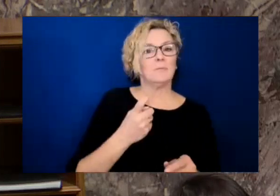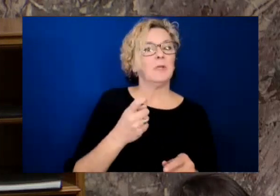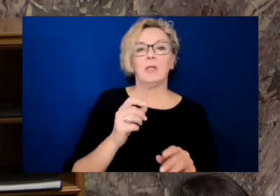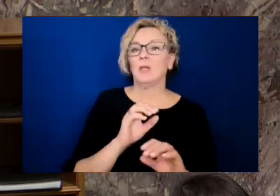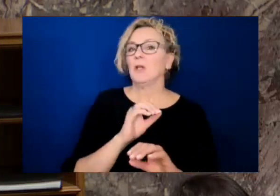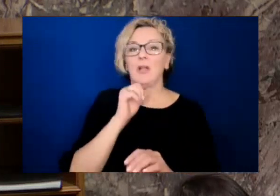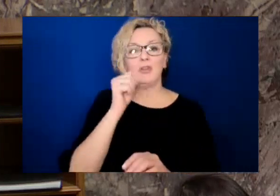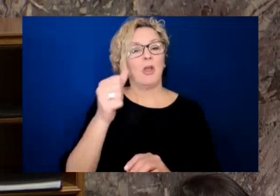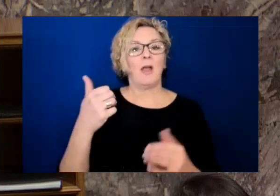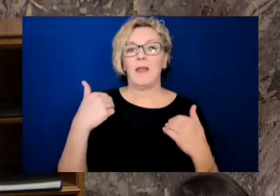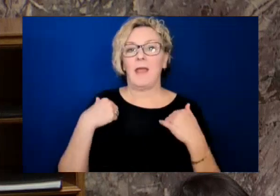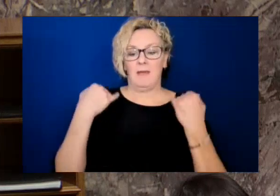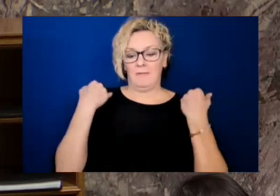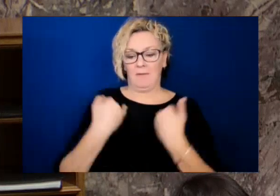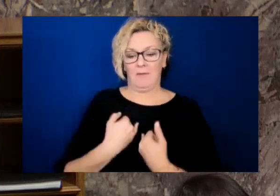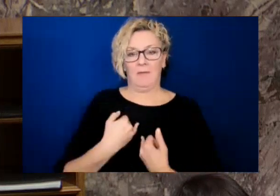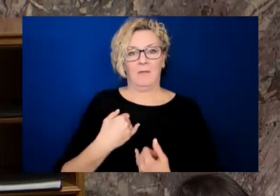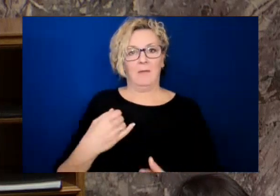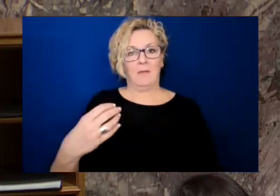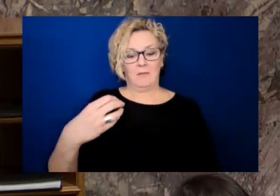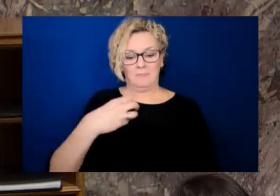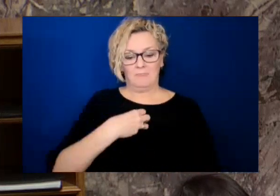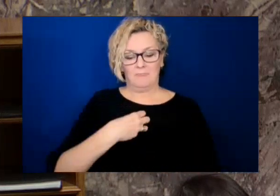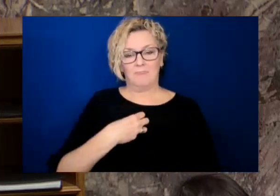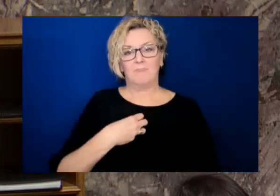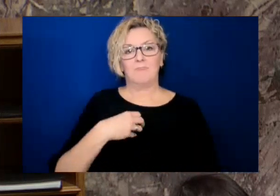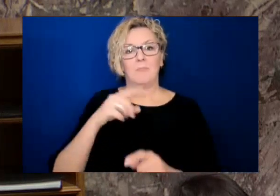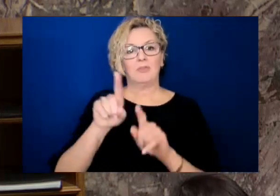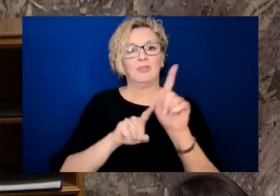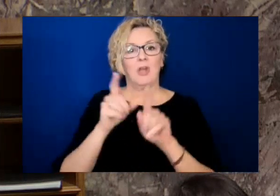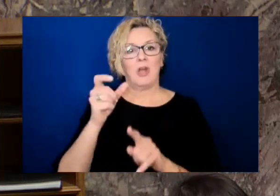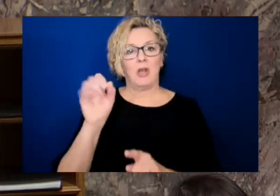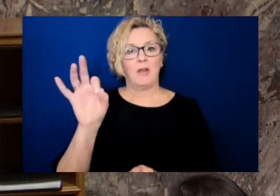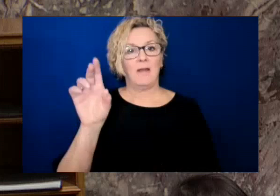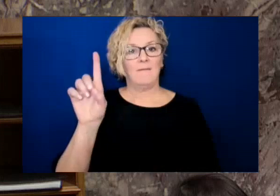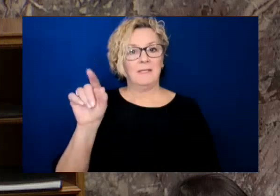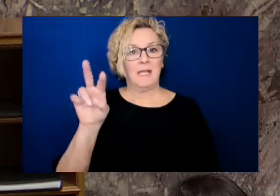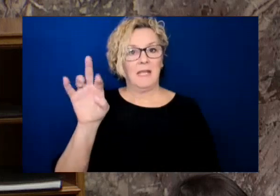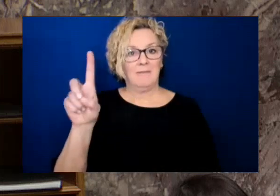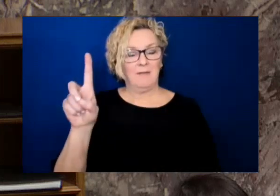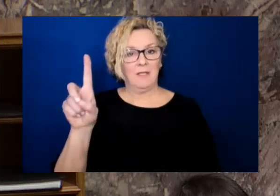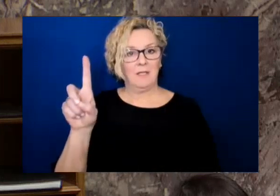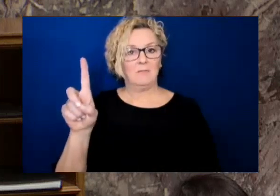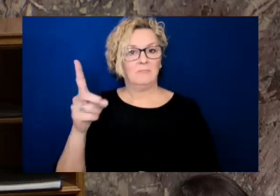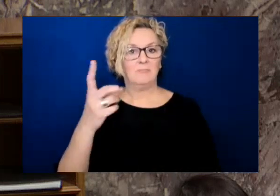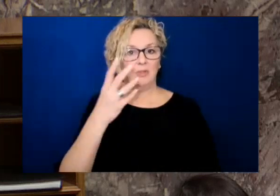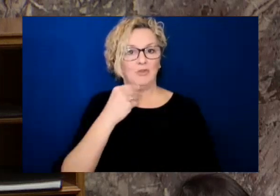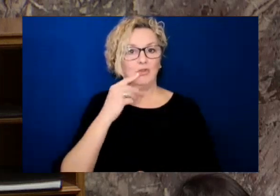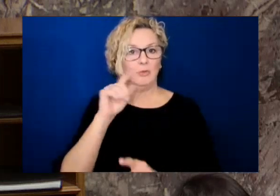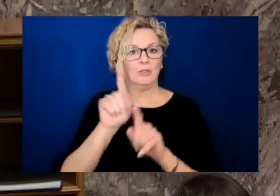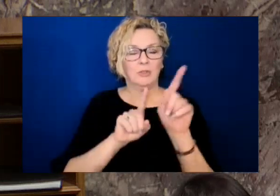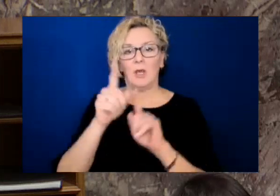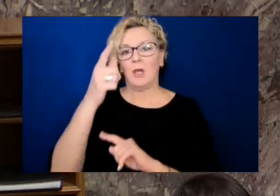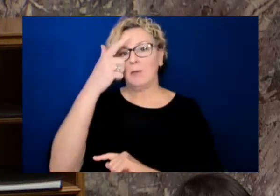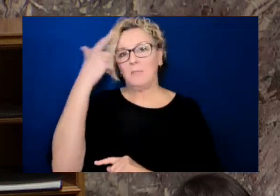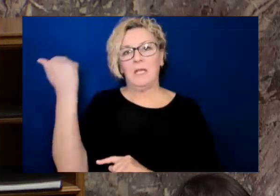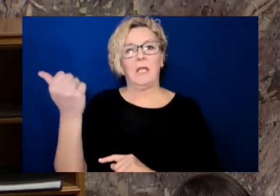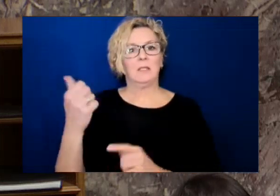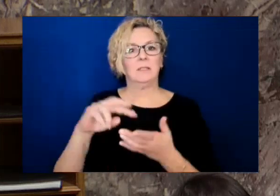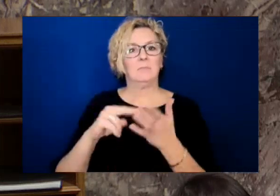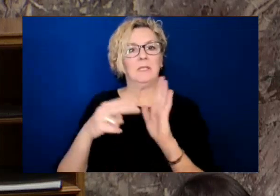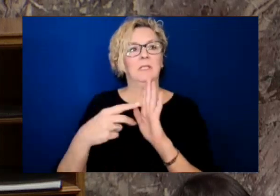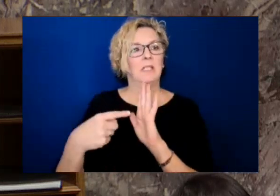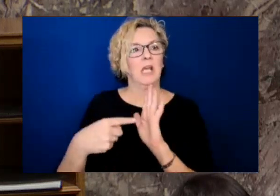meetings because it is a symbol of genocide. It is not. It is a sign of my identity.